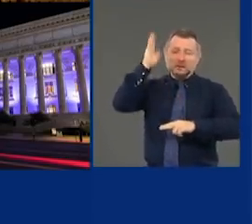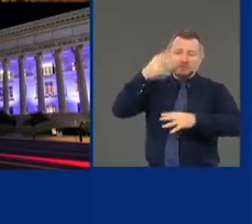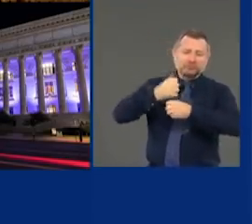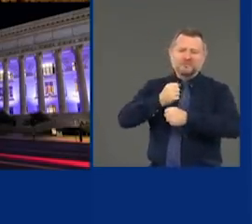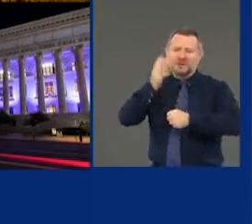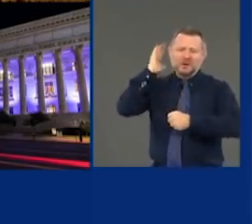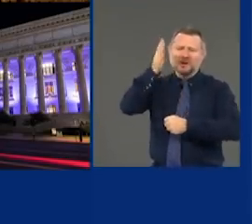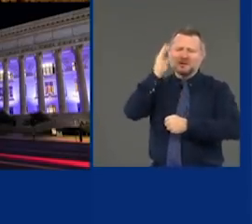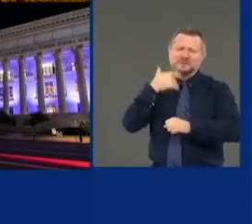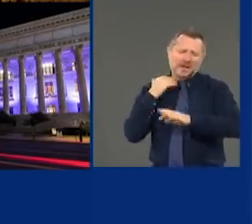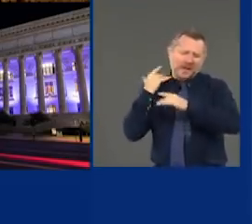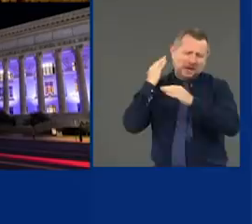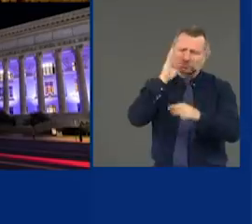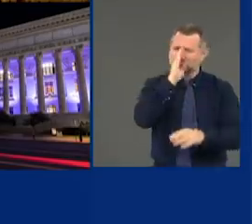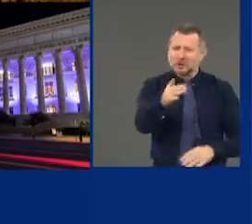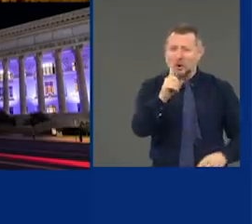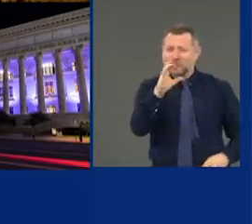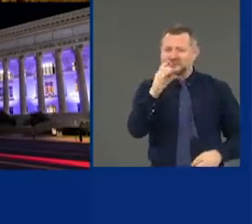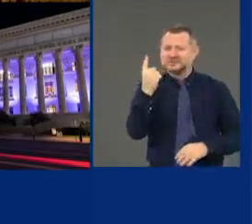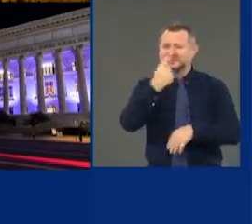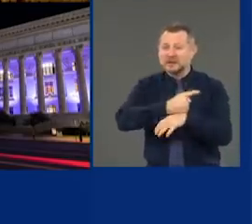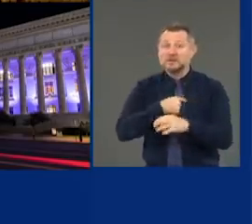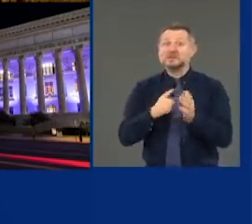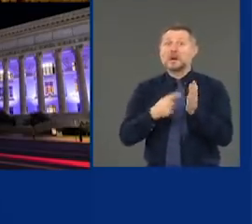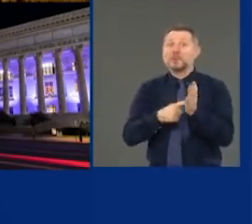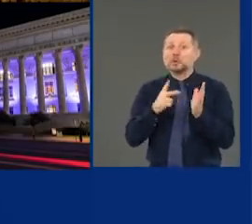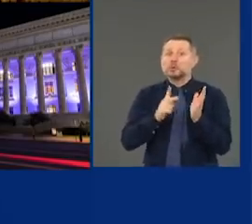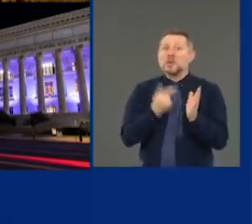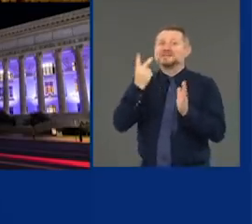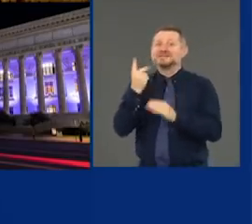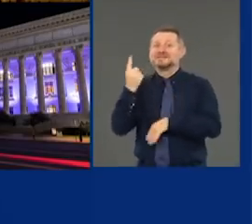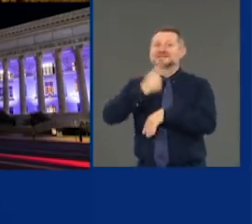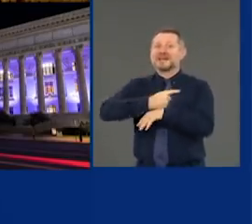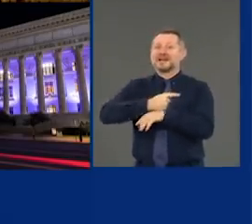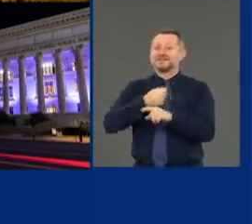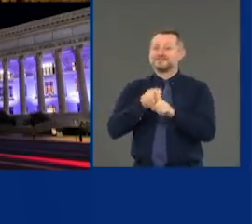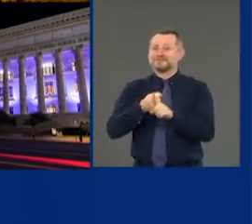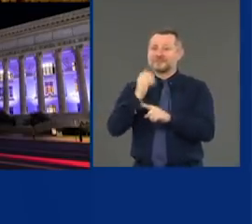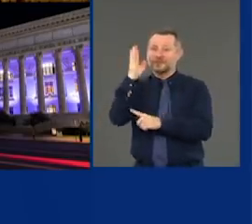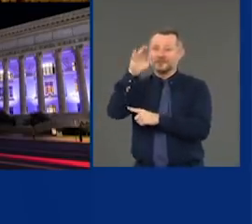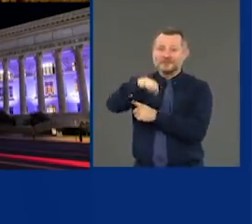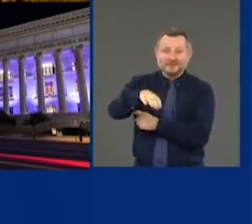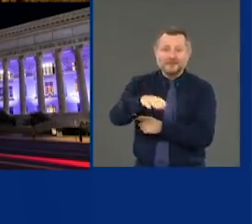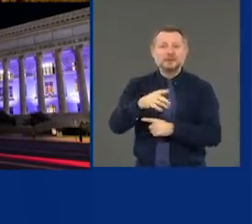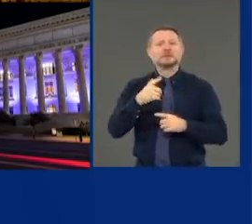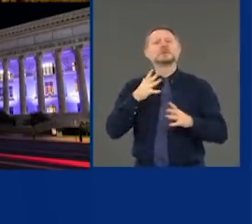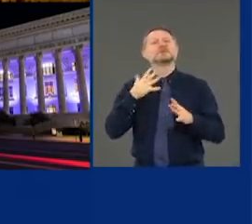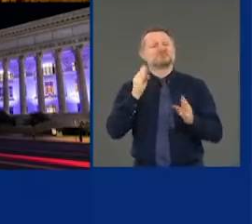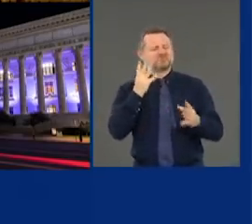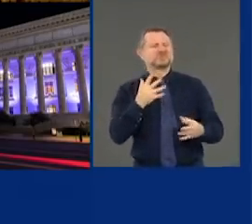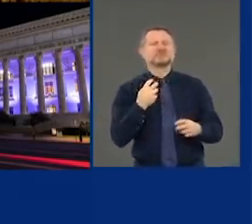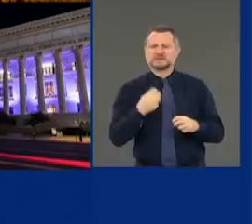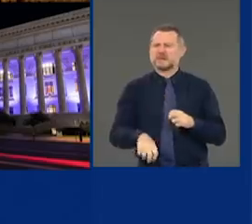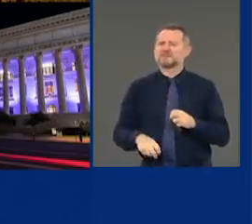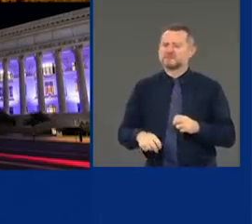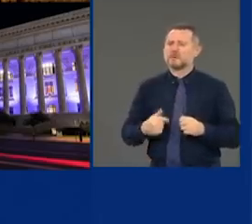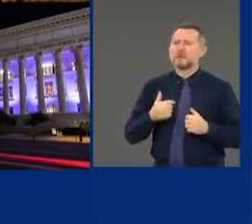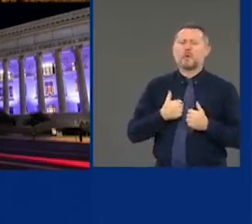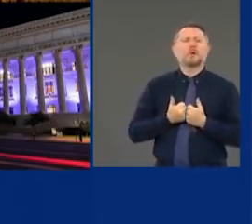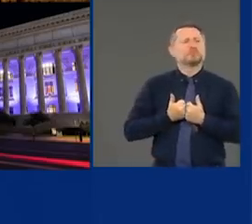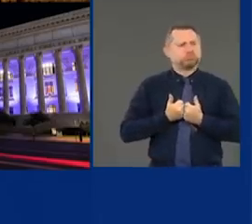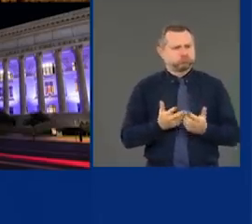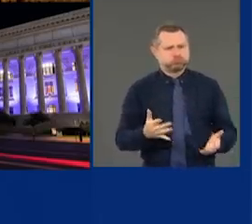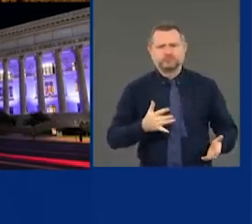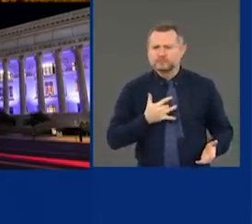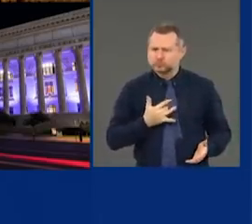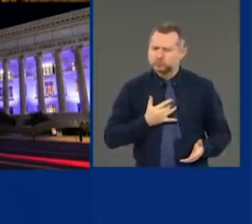sometimes twice a day. And it's been hard. It's been emotionally hard. It's been exhausting, dealing with